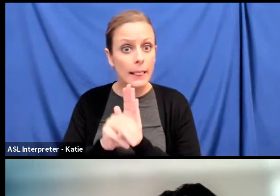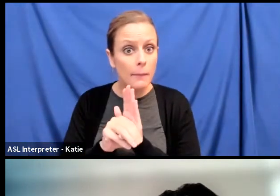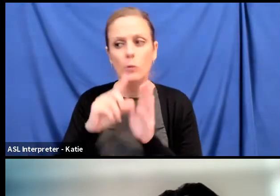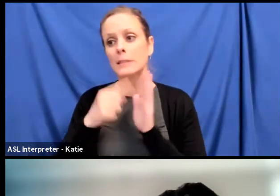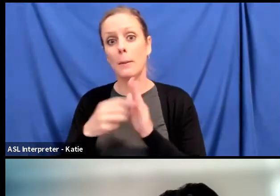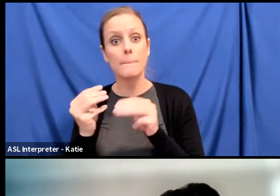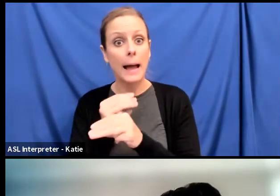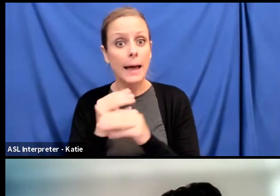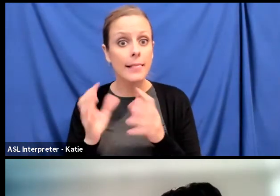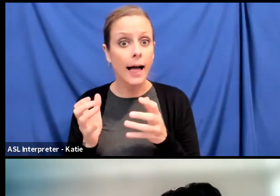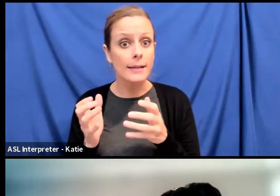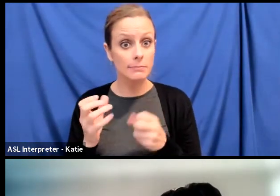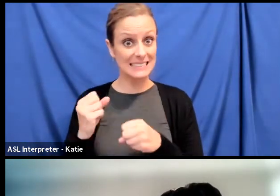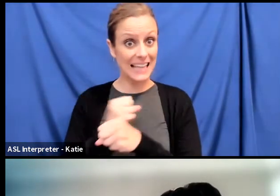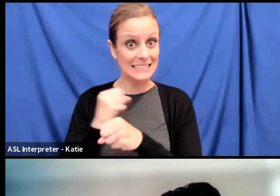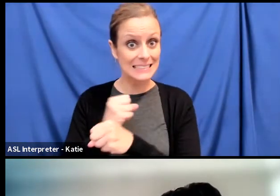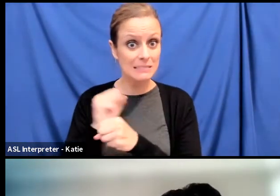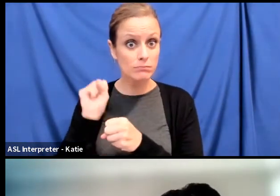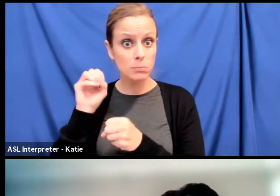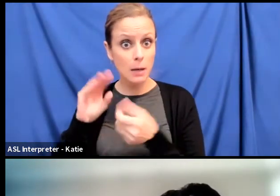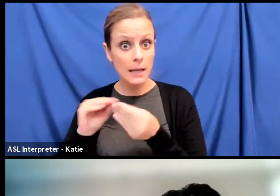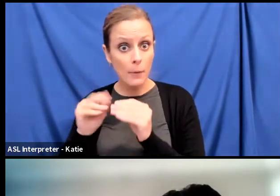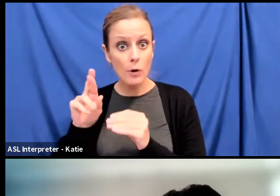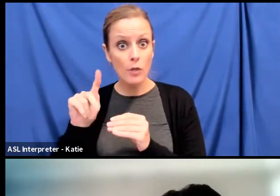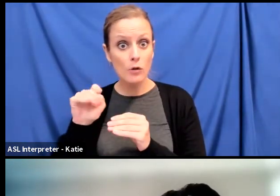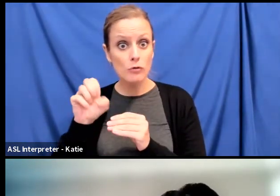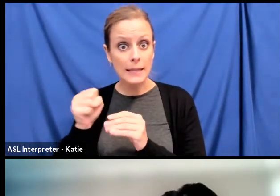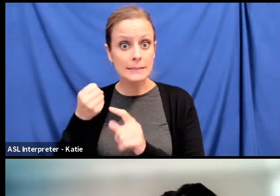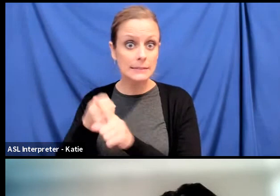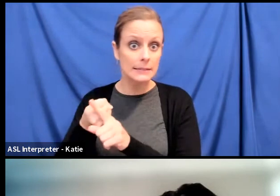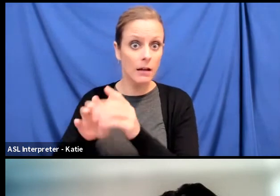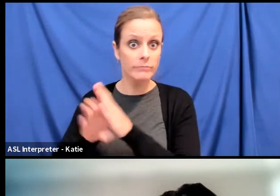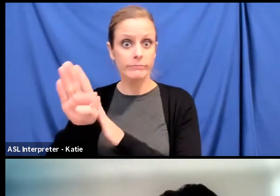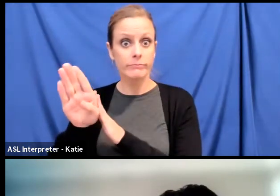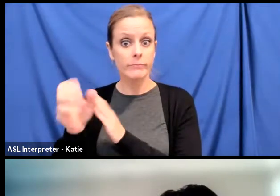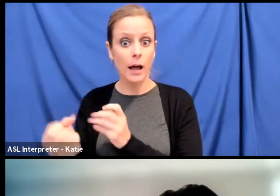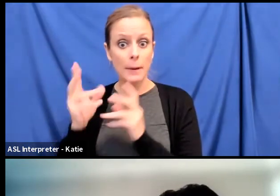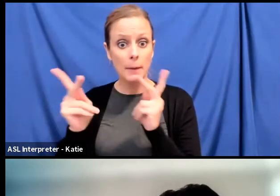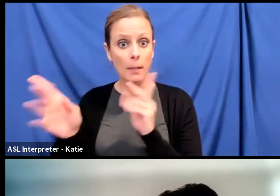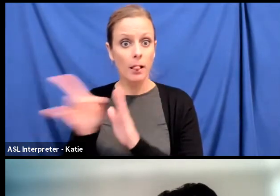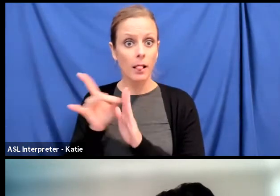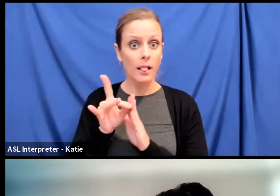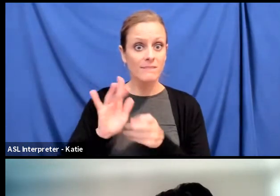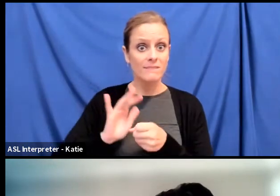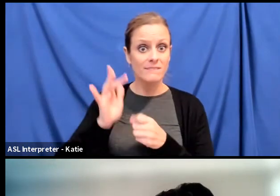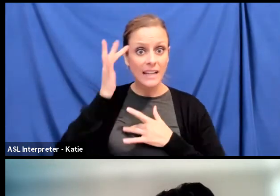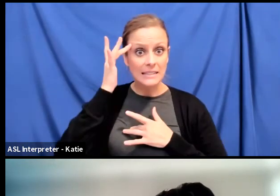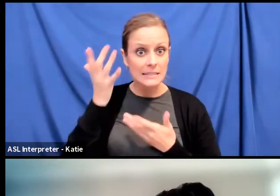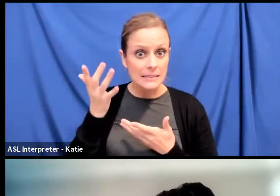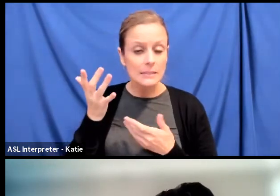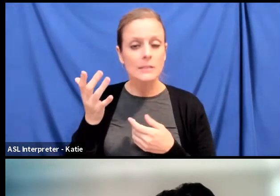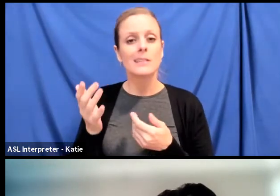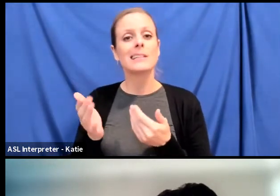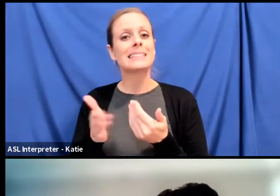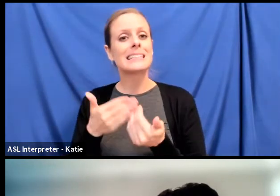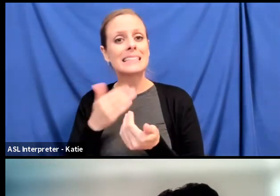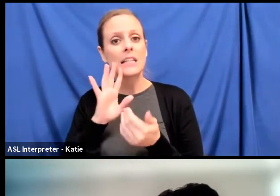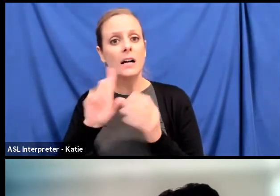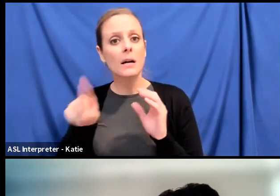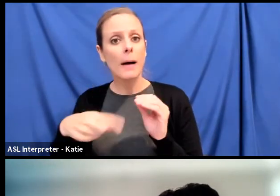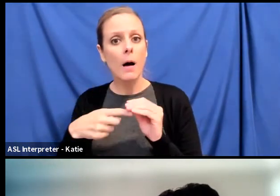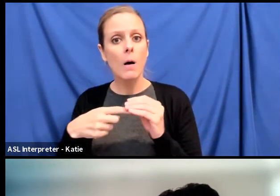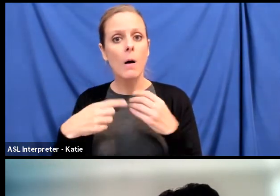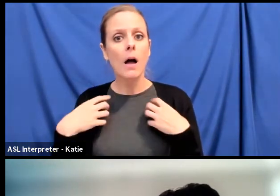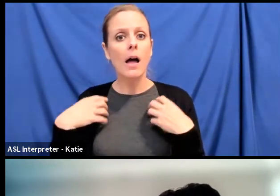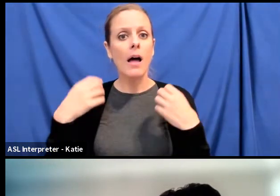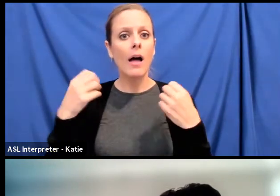like basic statistics on, what are the rates of infection and, it's easy to talk about social determinants of health there and